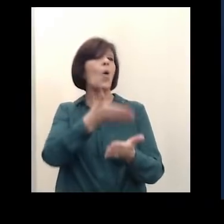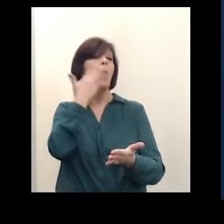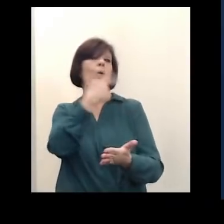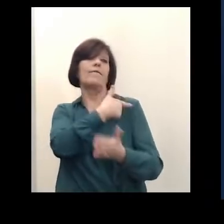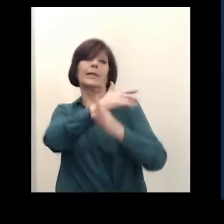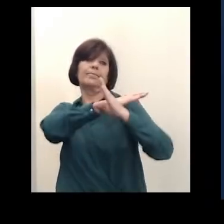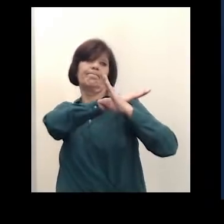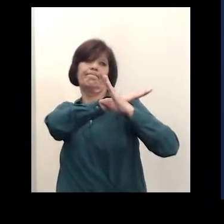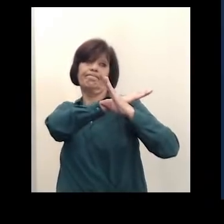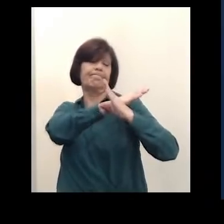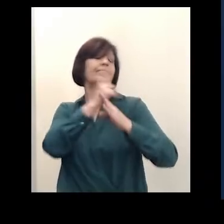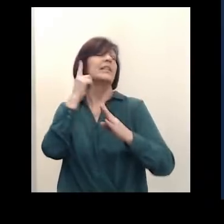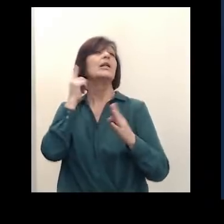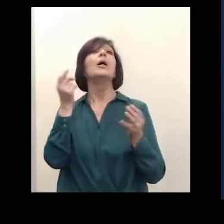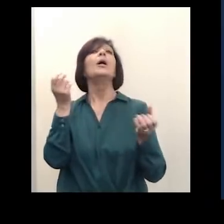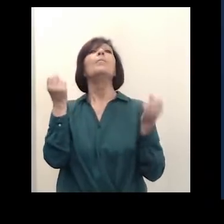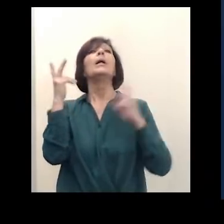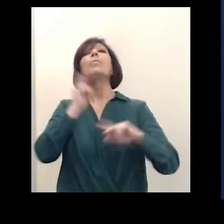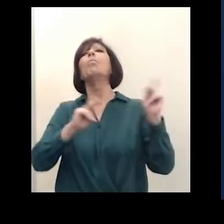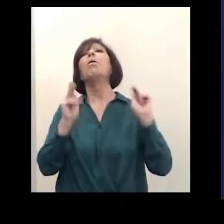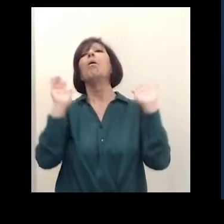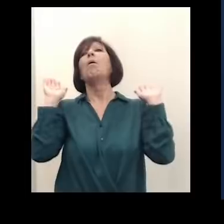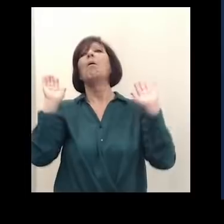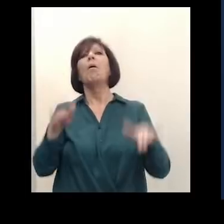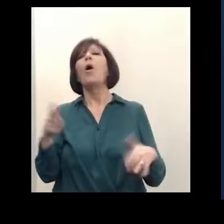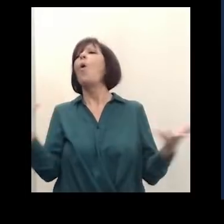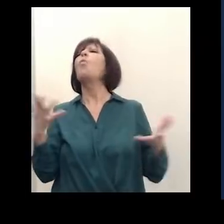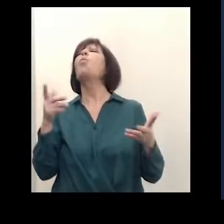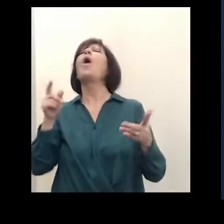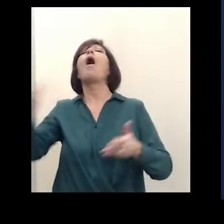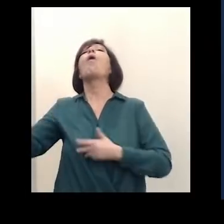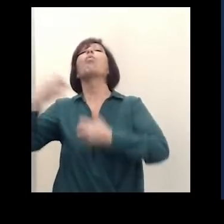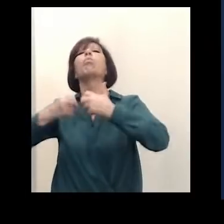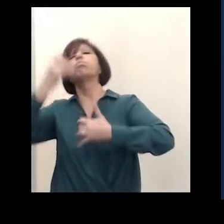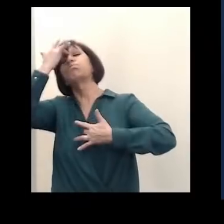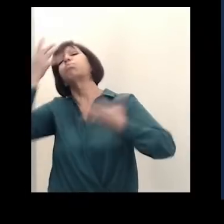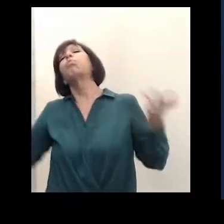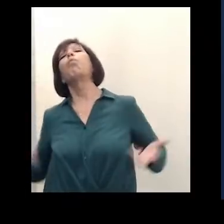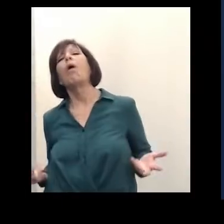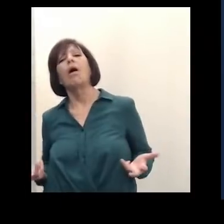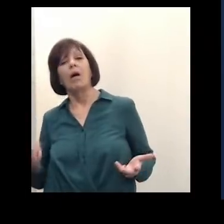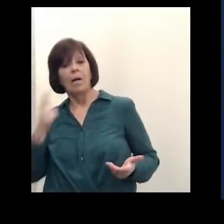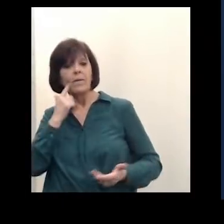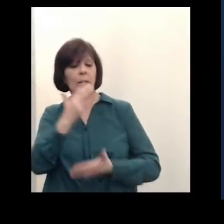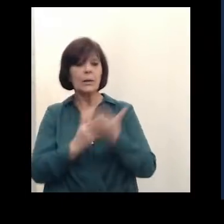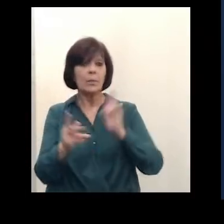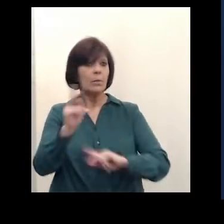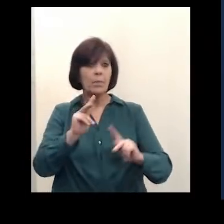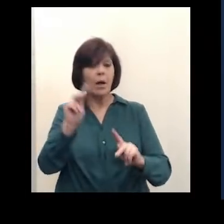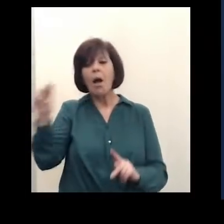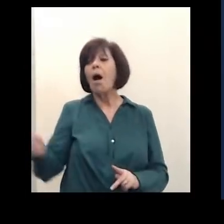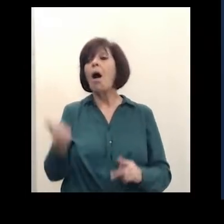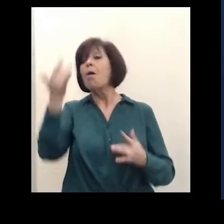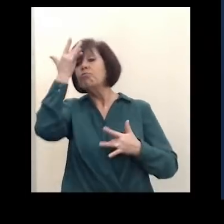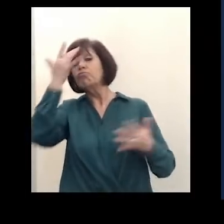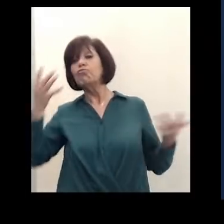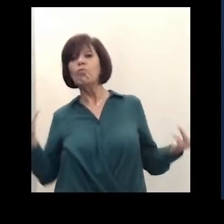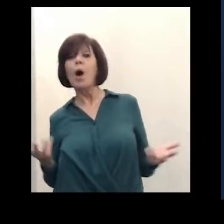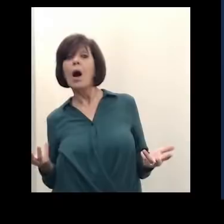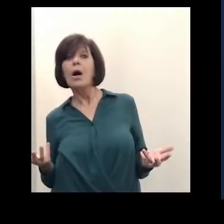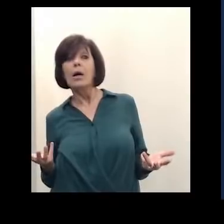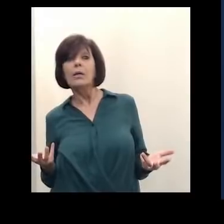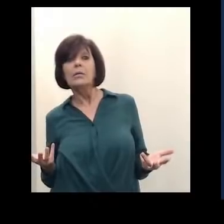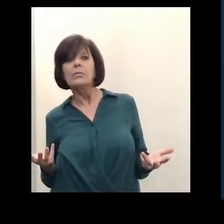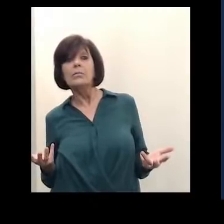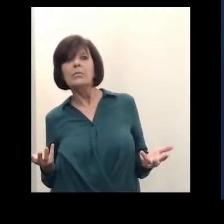lot of people say, well, what were their comorbidities? What issues did they have? For some of these people, the only comorbidity they had was